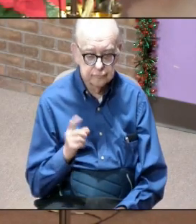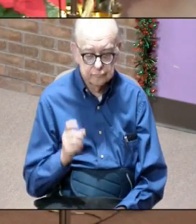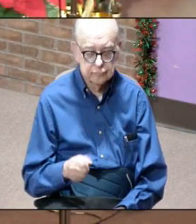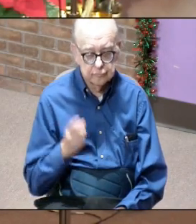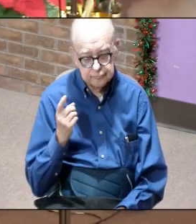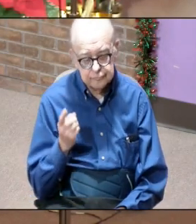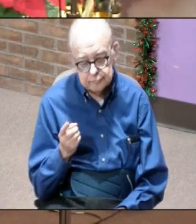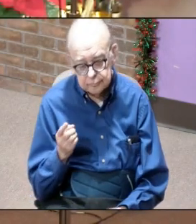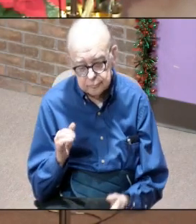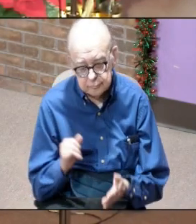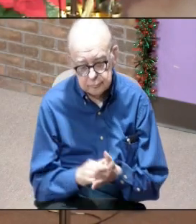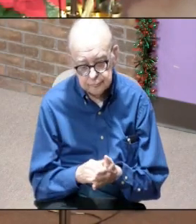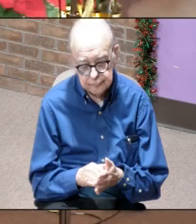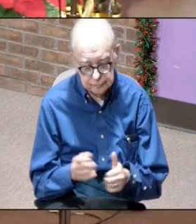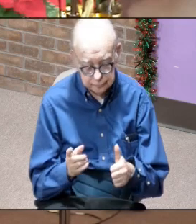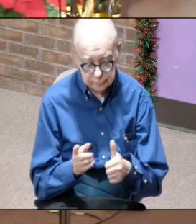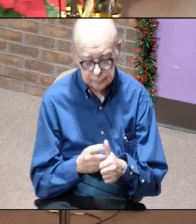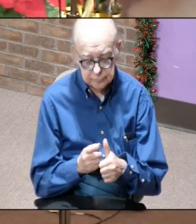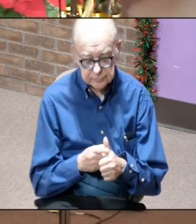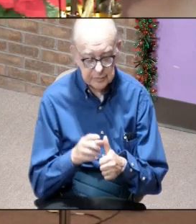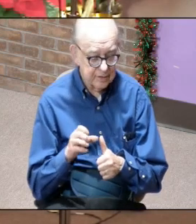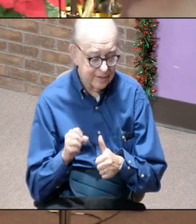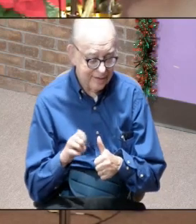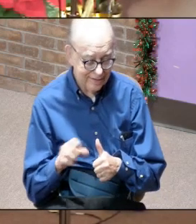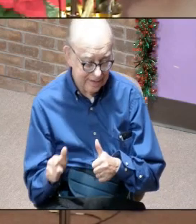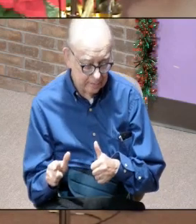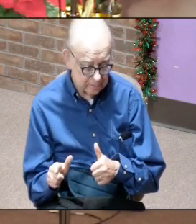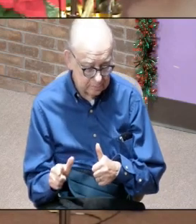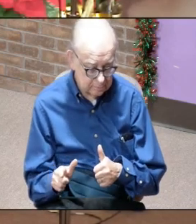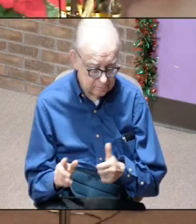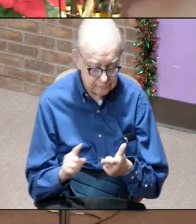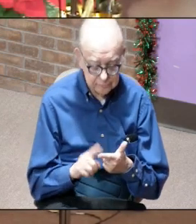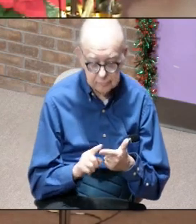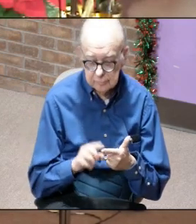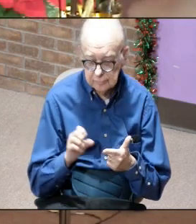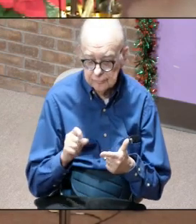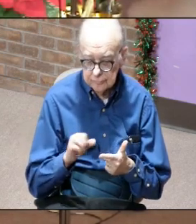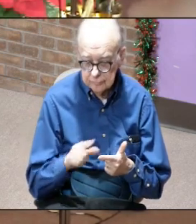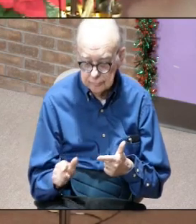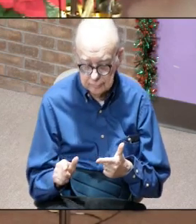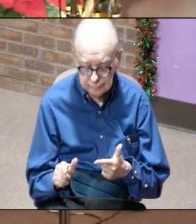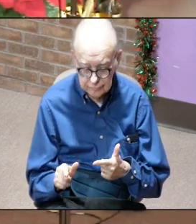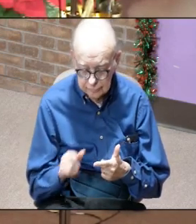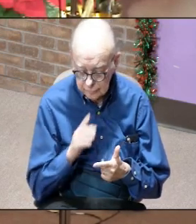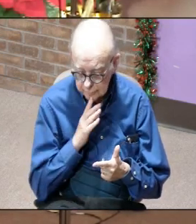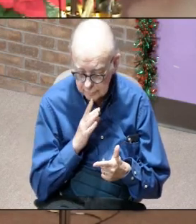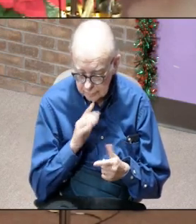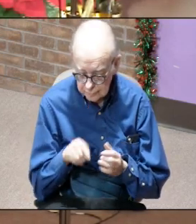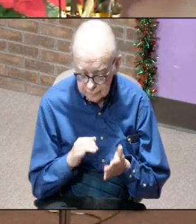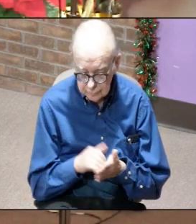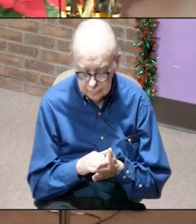to understand. That's the first seal. The second seal it talks about in John